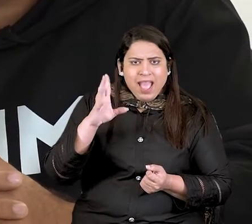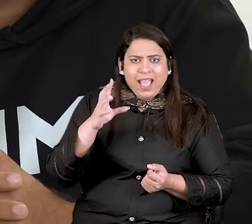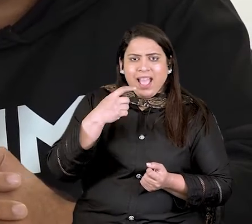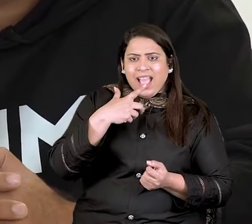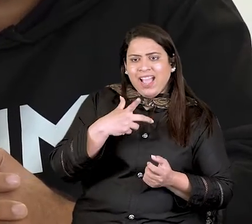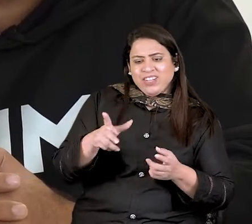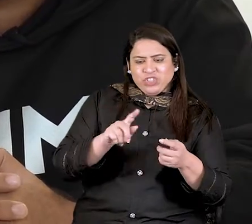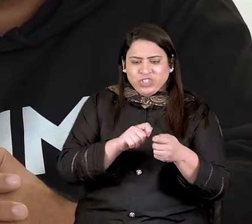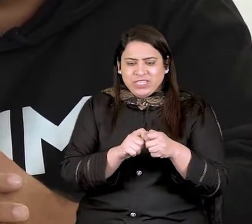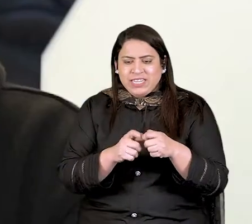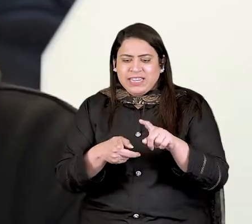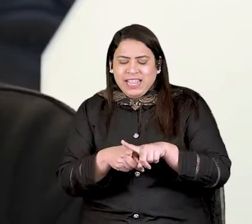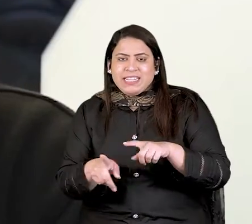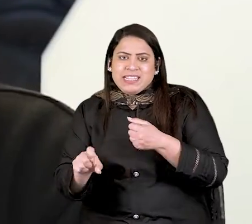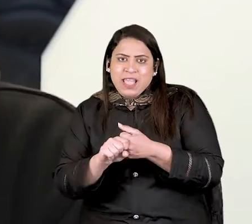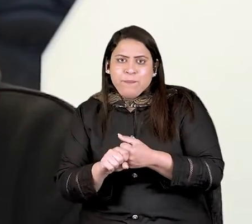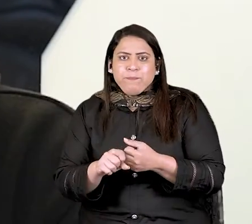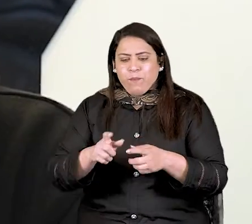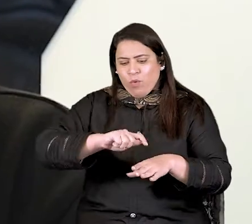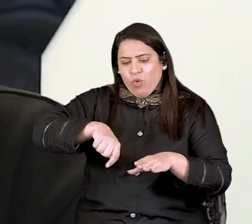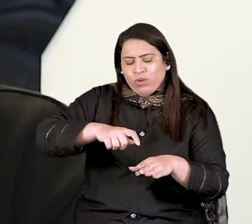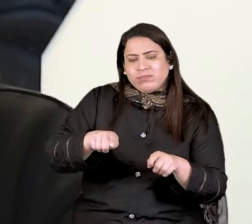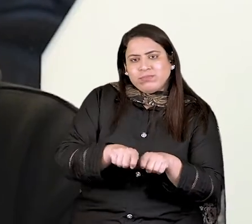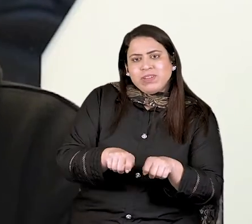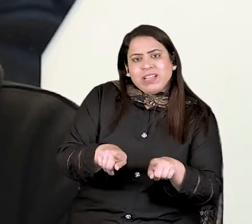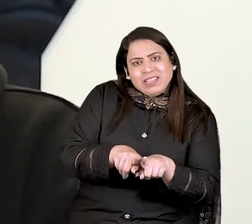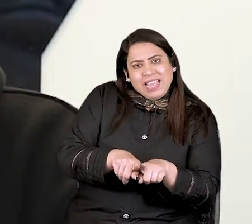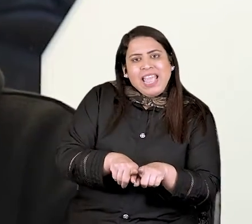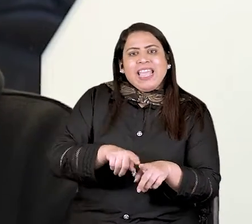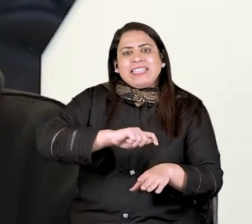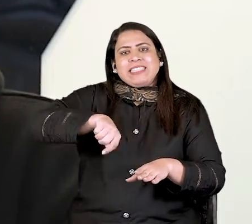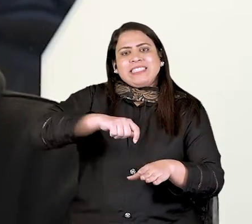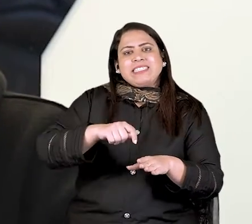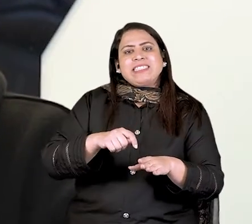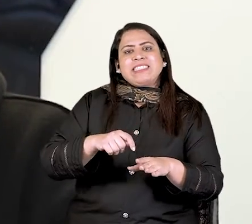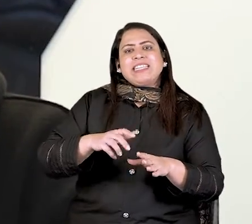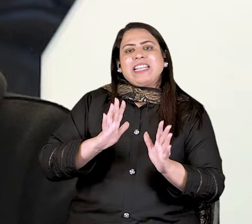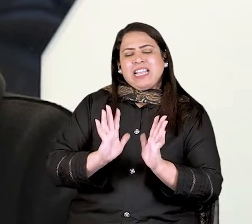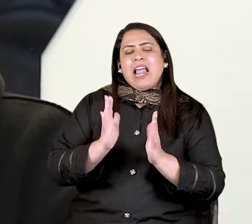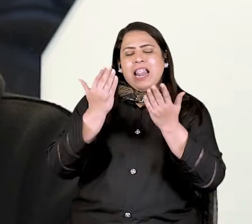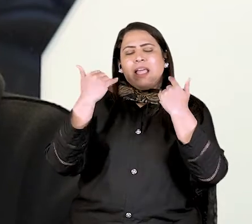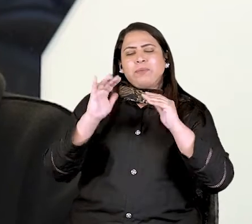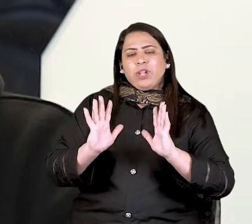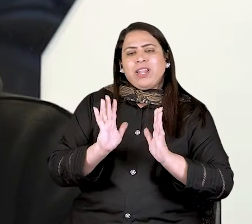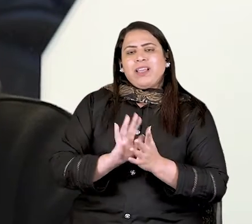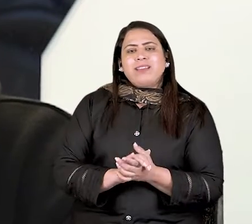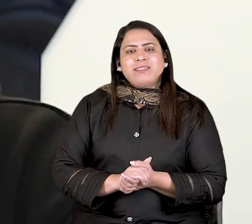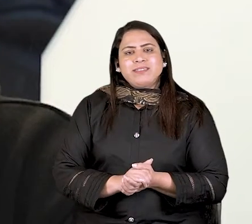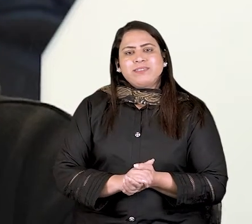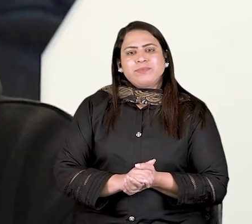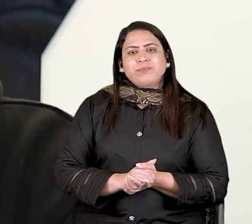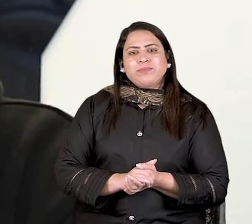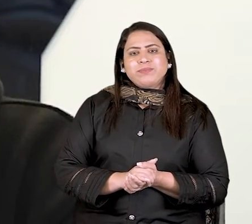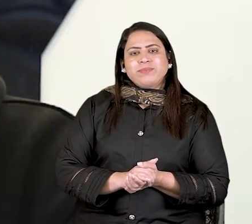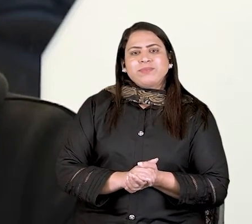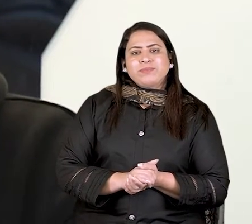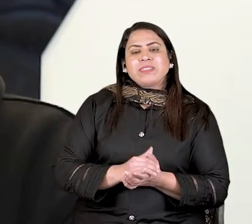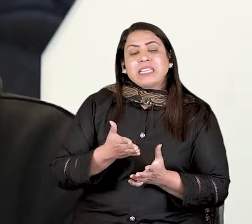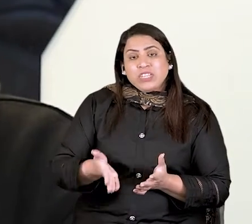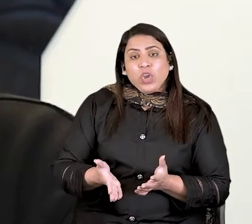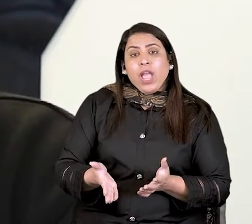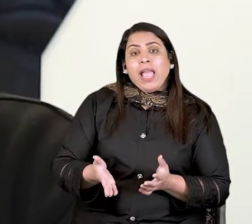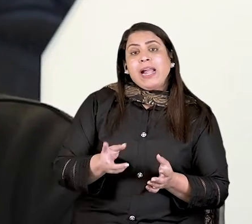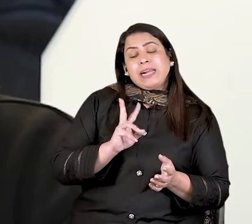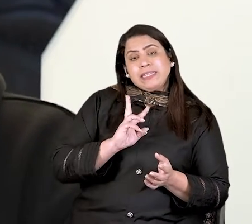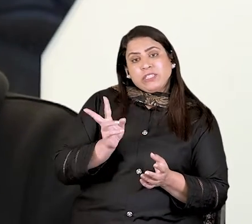end of January for the next opening, and we'll get him down with you guys, and he'll say, you know, Ahmad is just the hardest person to work with. You know,